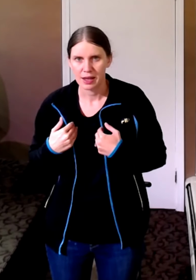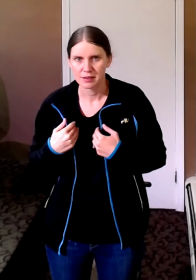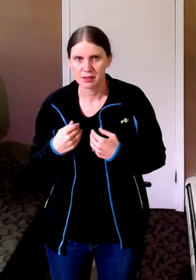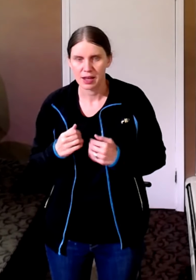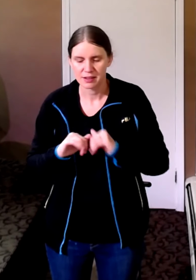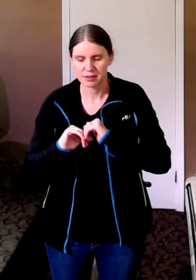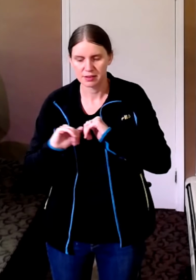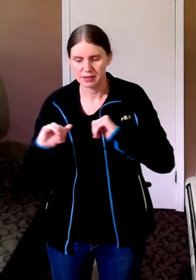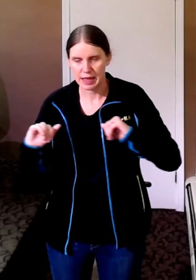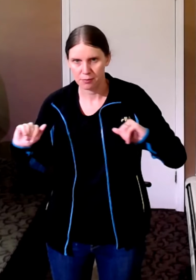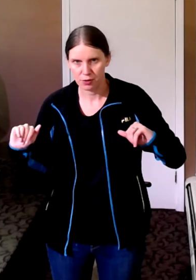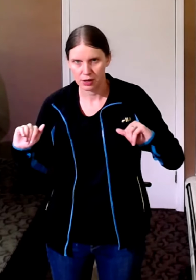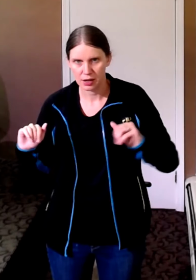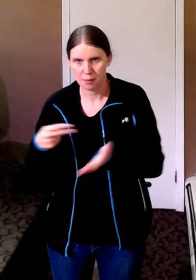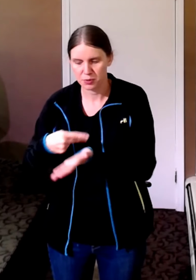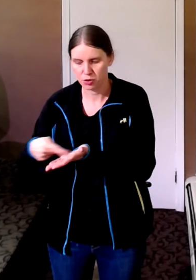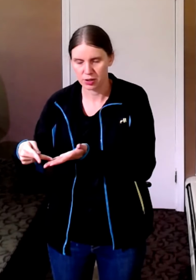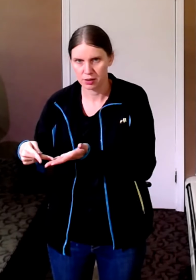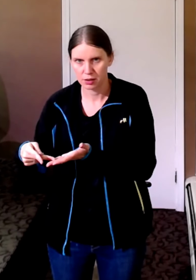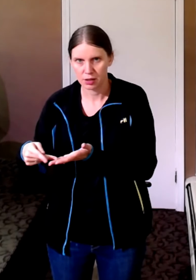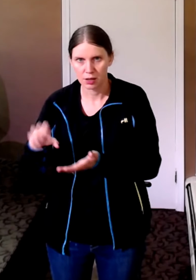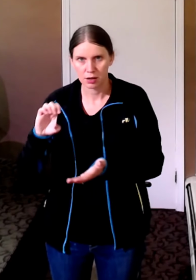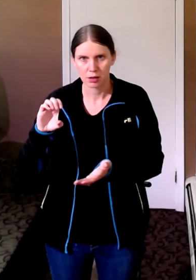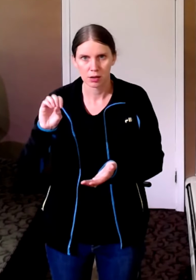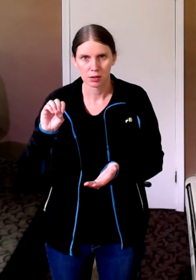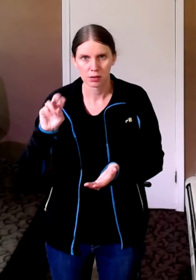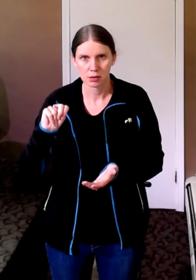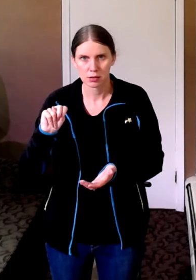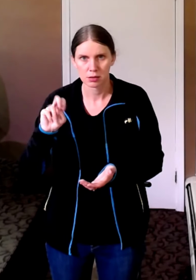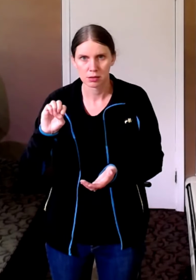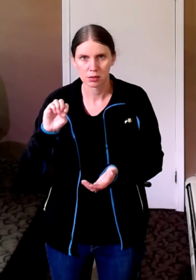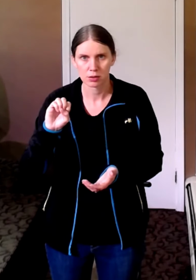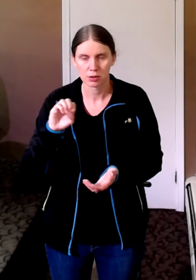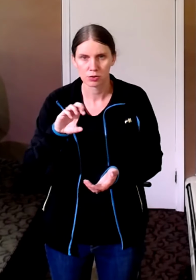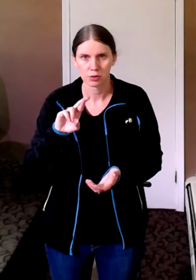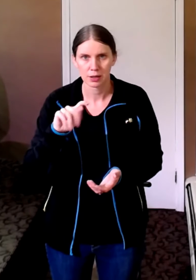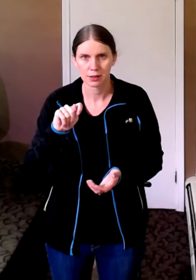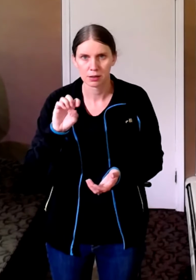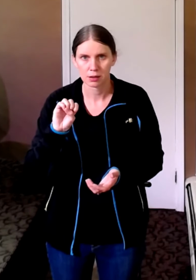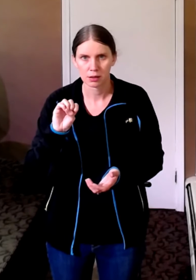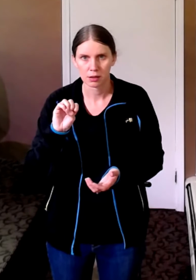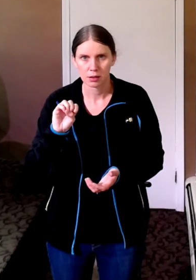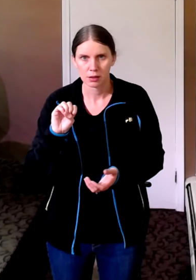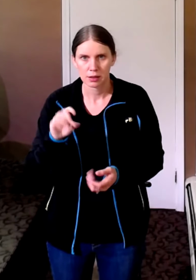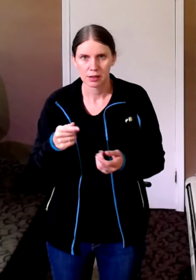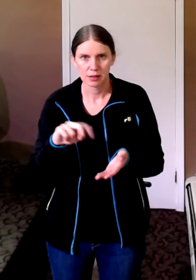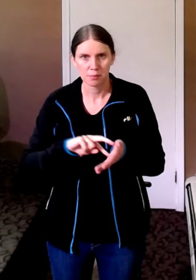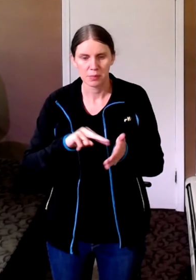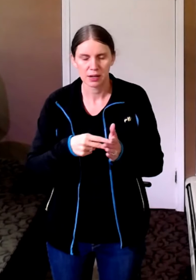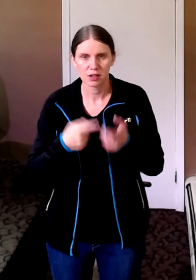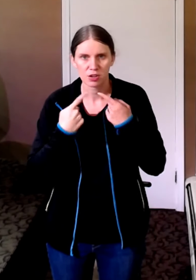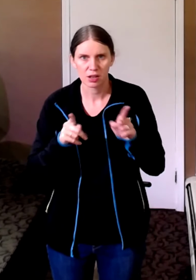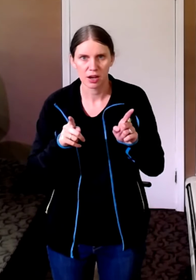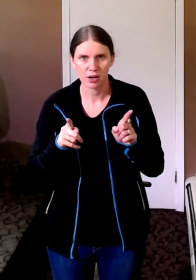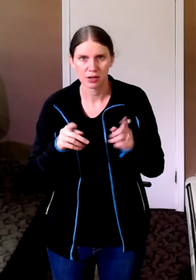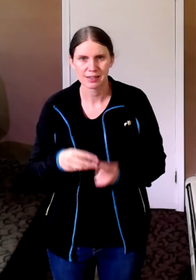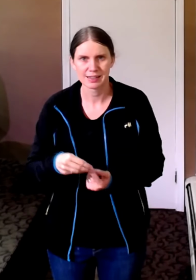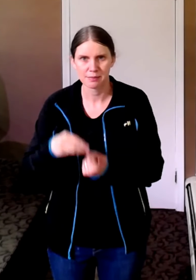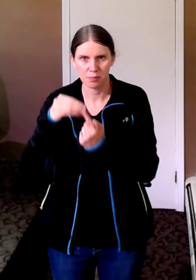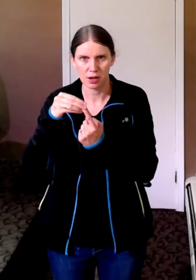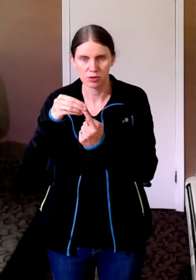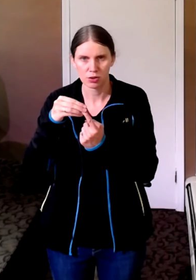consecration and a purity in life. What does that mean? What is consecrate? To consecrate is to declare sacred or to